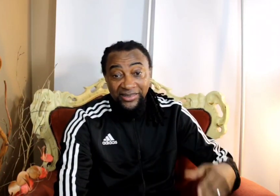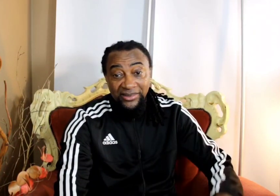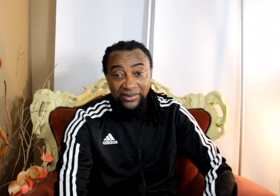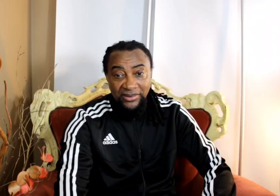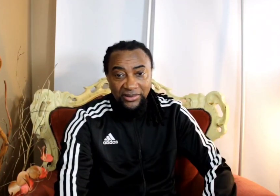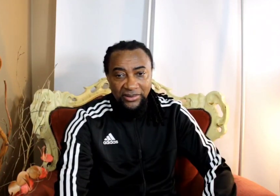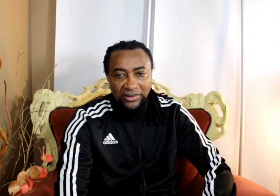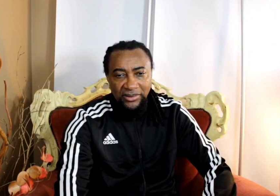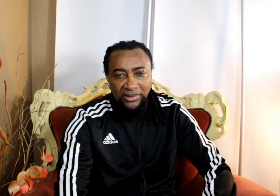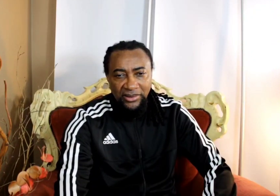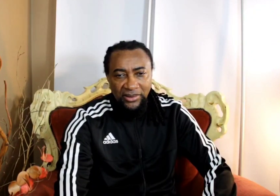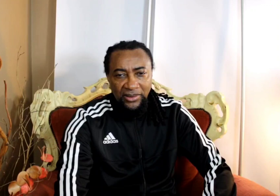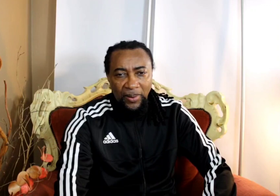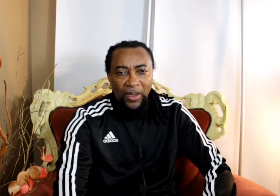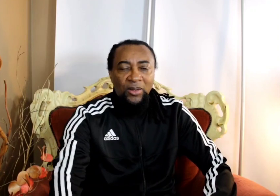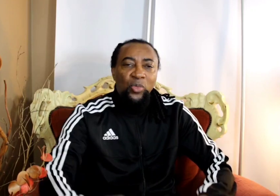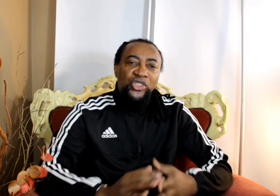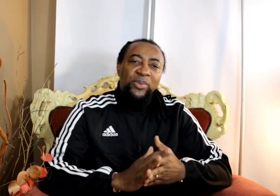in London.